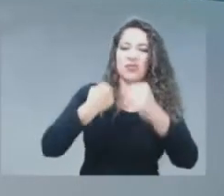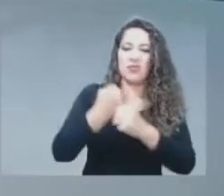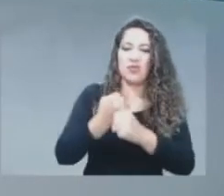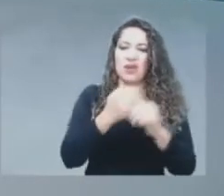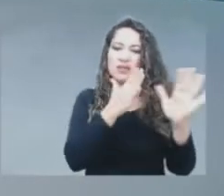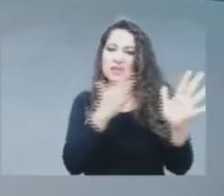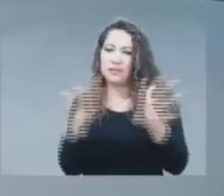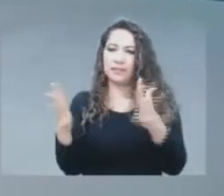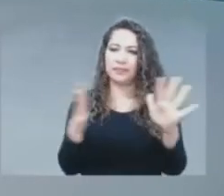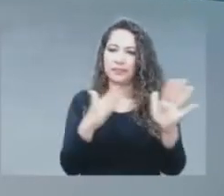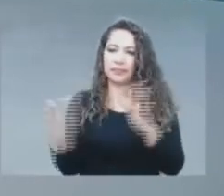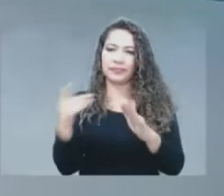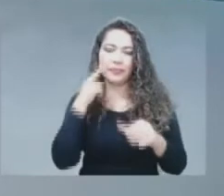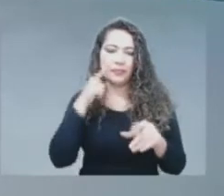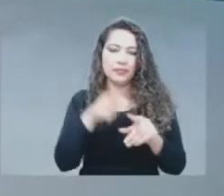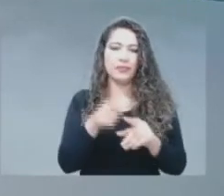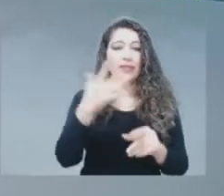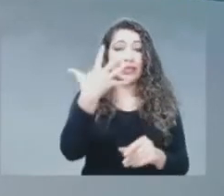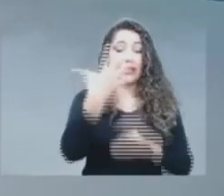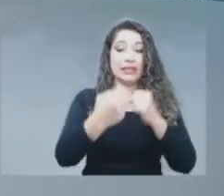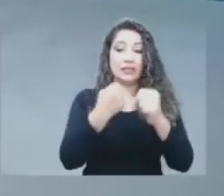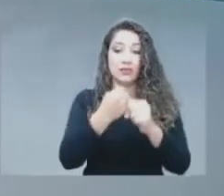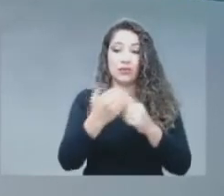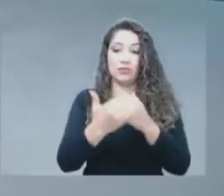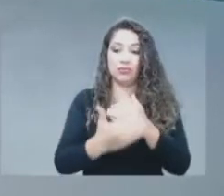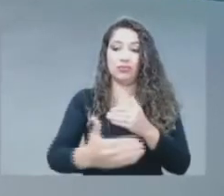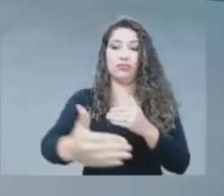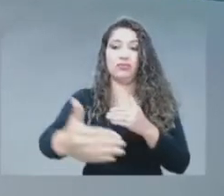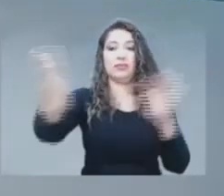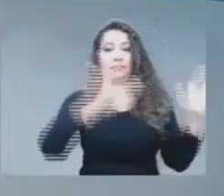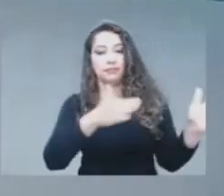of at least a 5-year horizon.